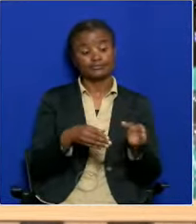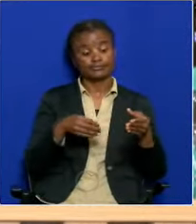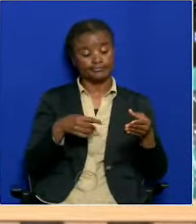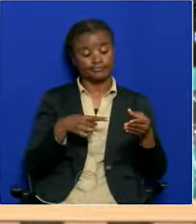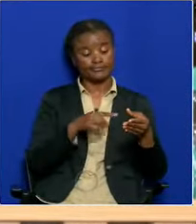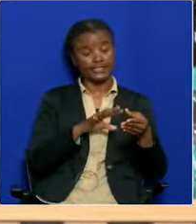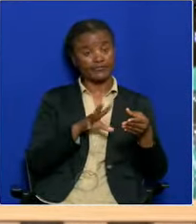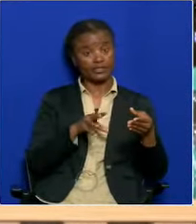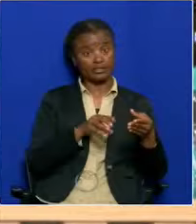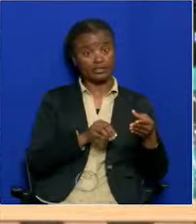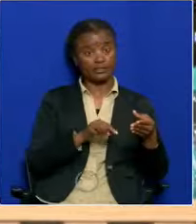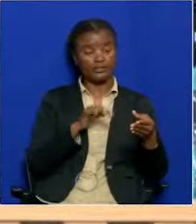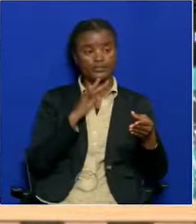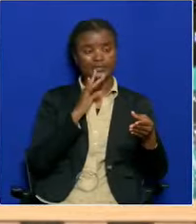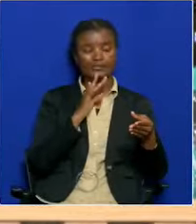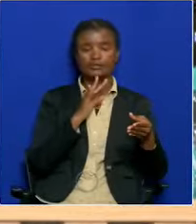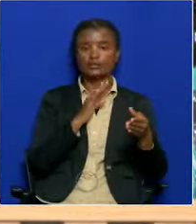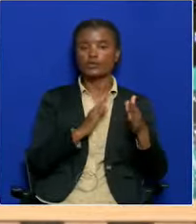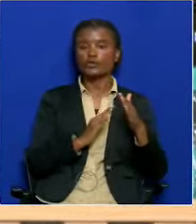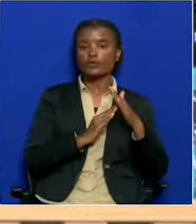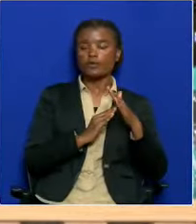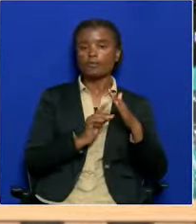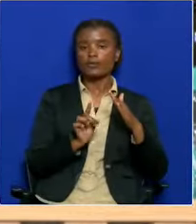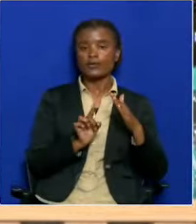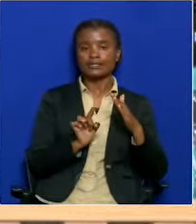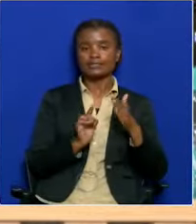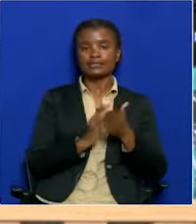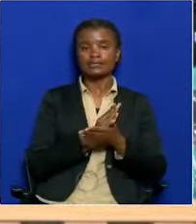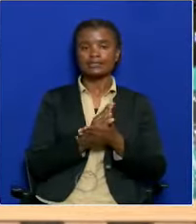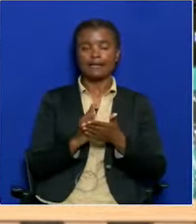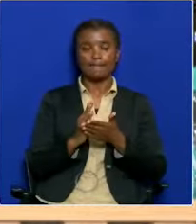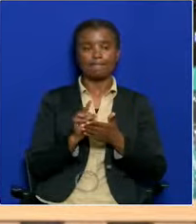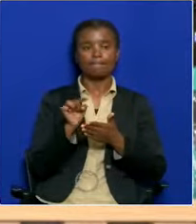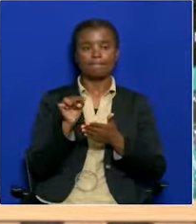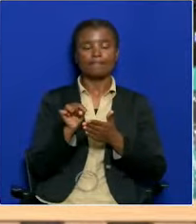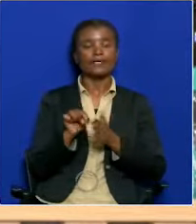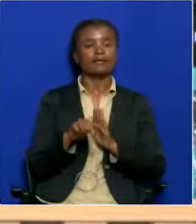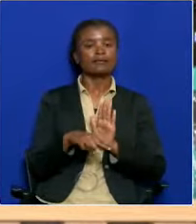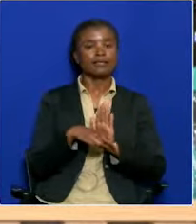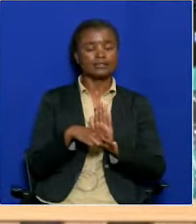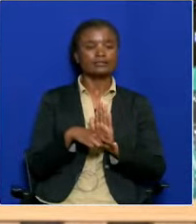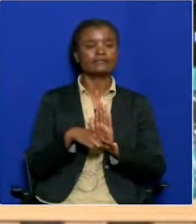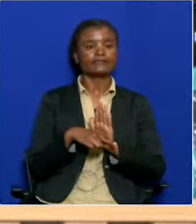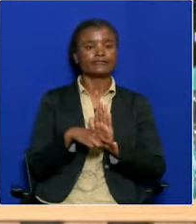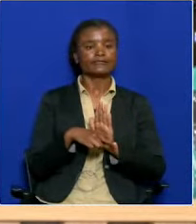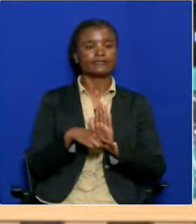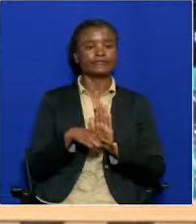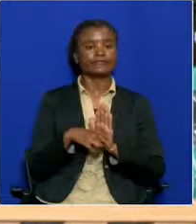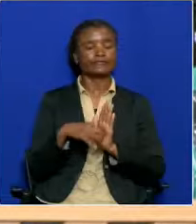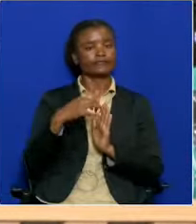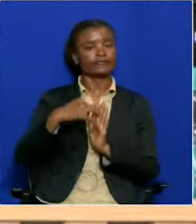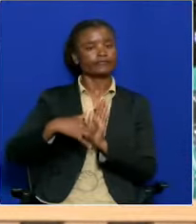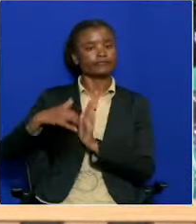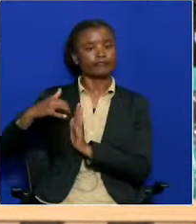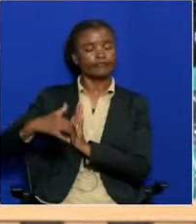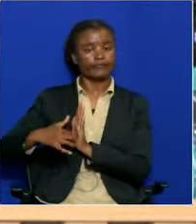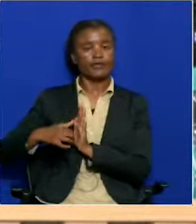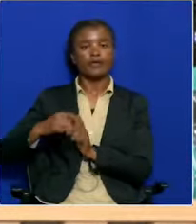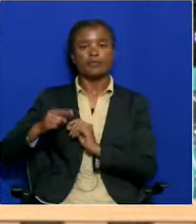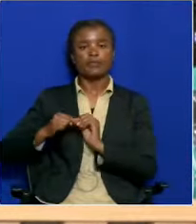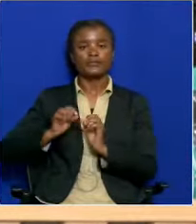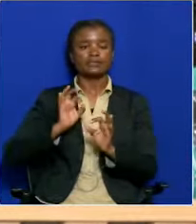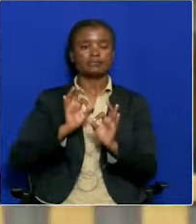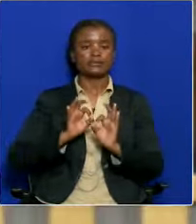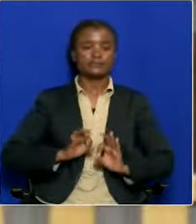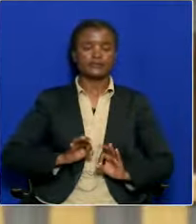main, what is shared is only negative and disparaging articles about specific people within the SAPS,